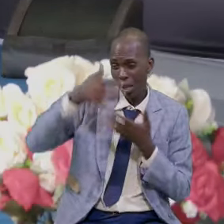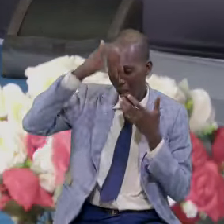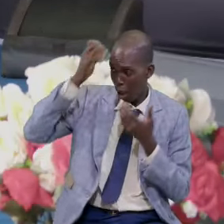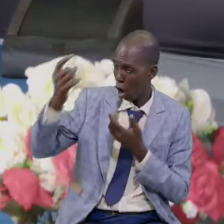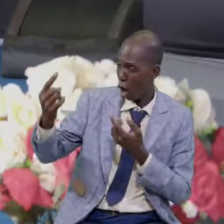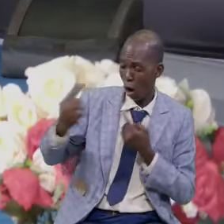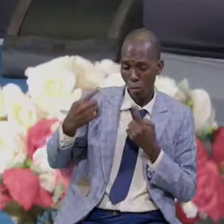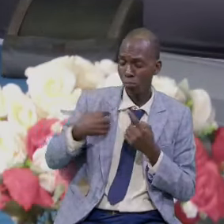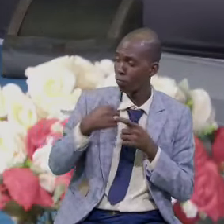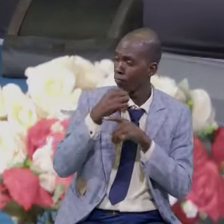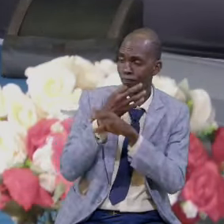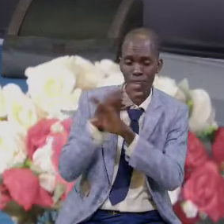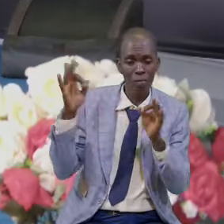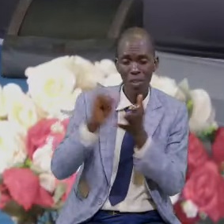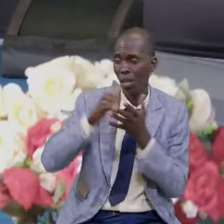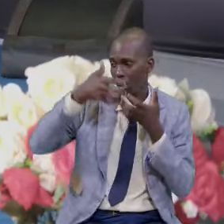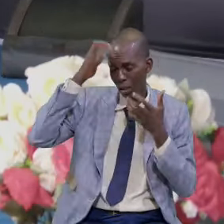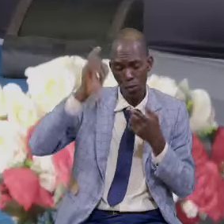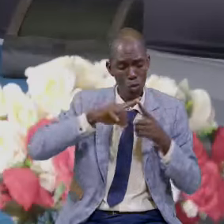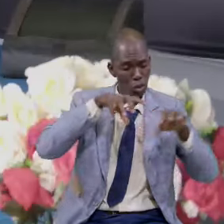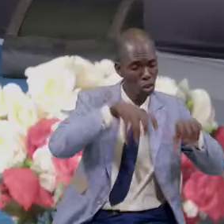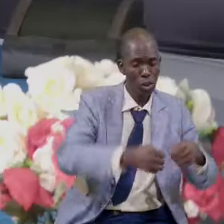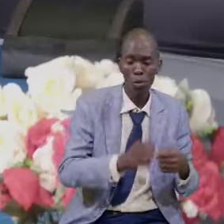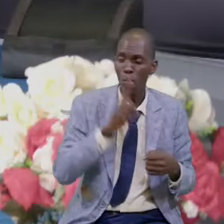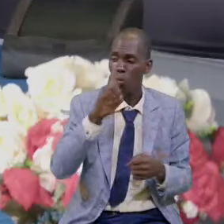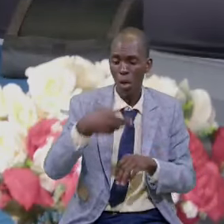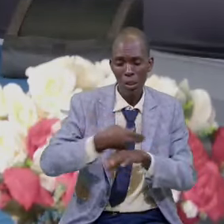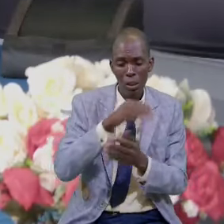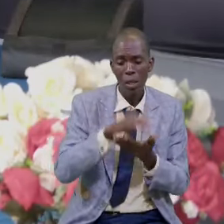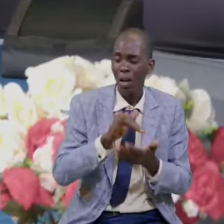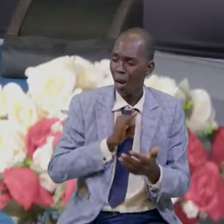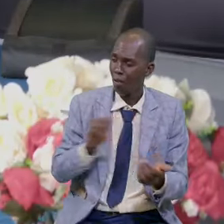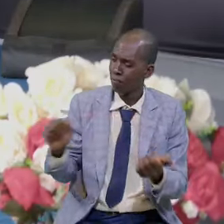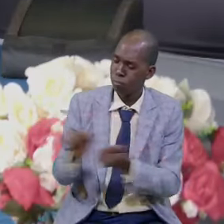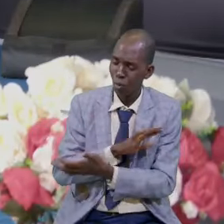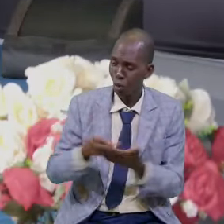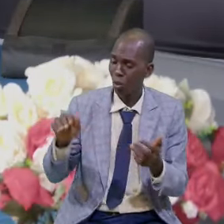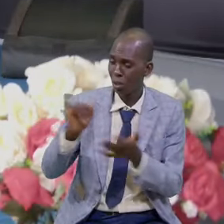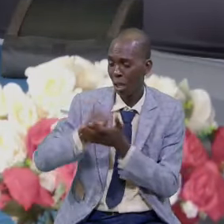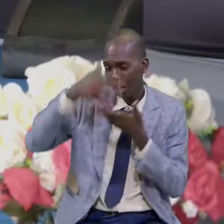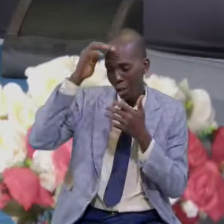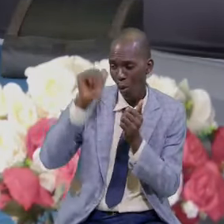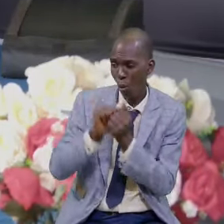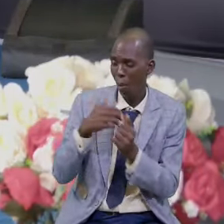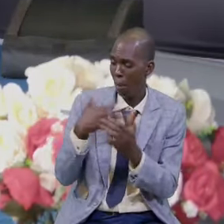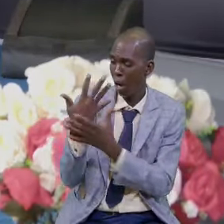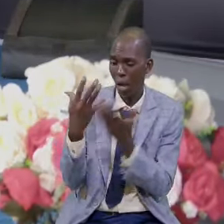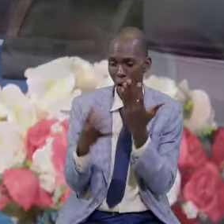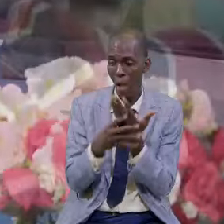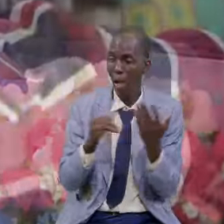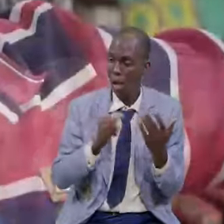any instrument. He said, from the victory of the past, I see the victory of the